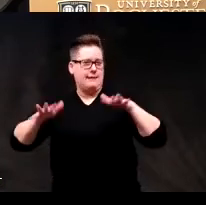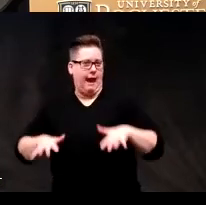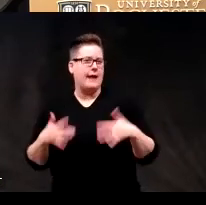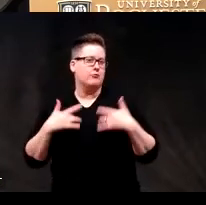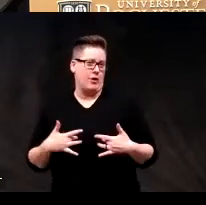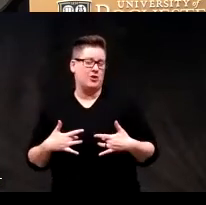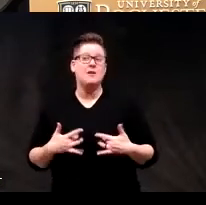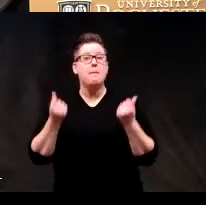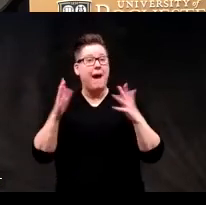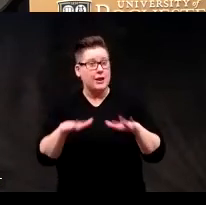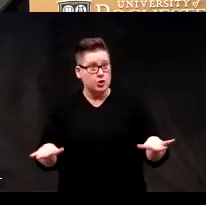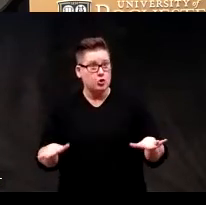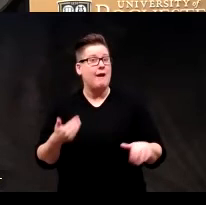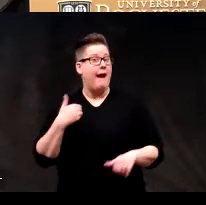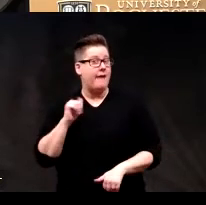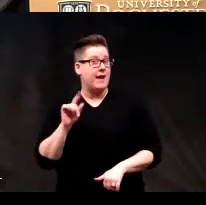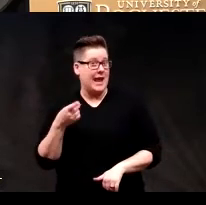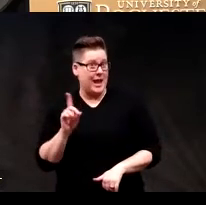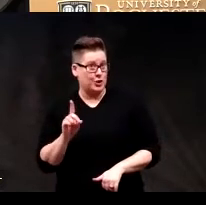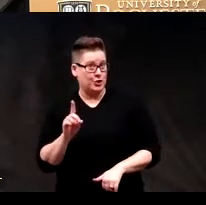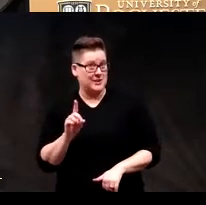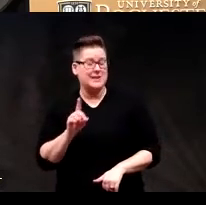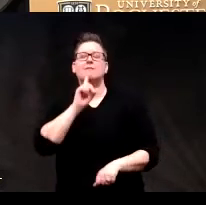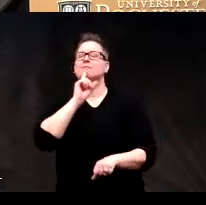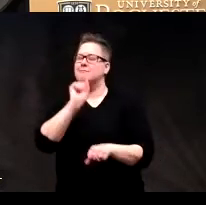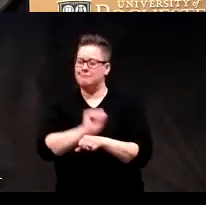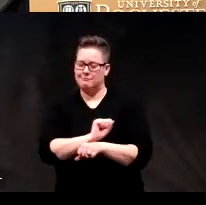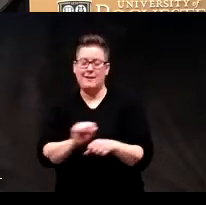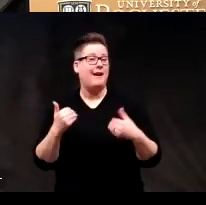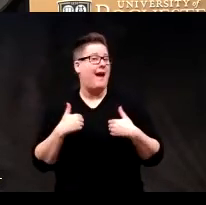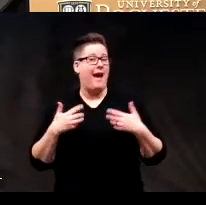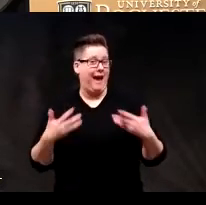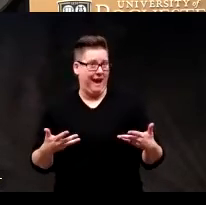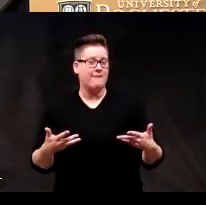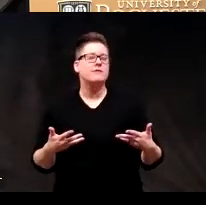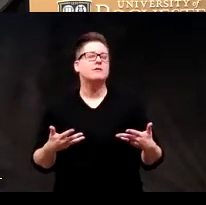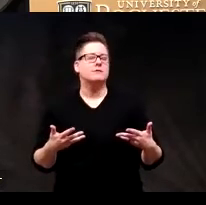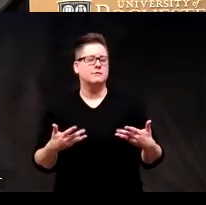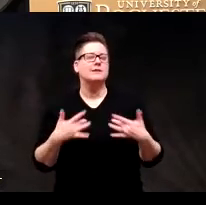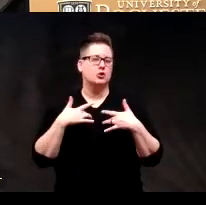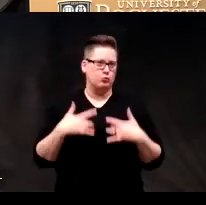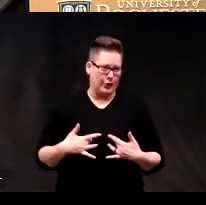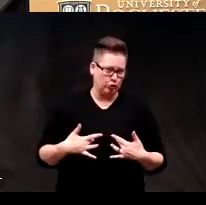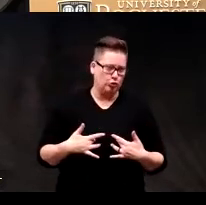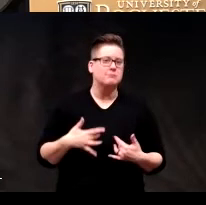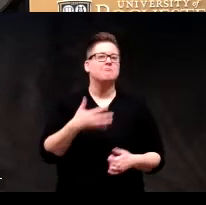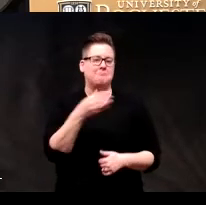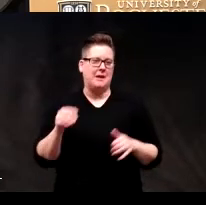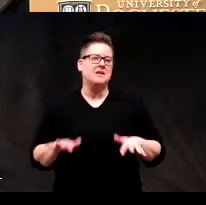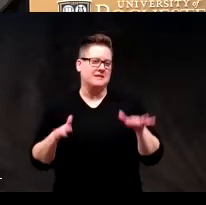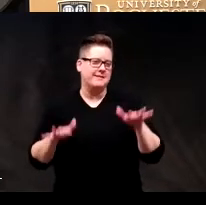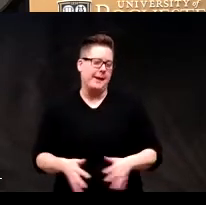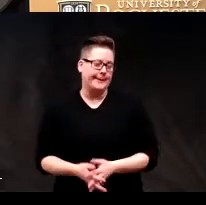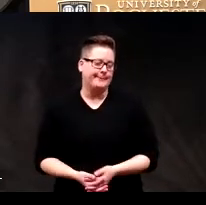Many children who present with ADHD actually have significant depression and